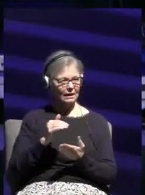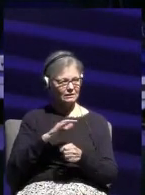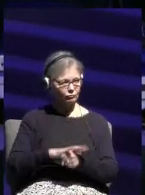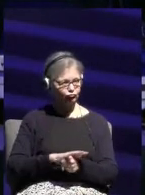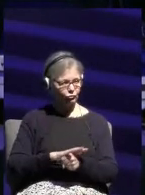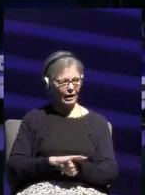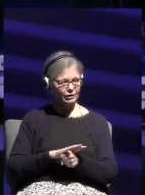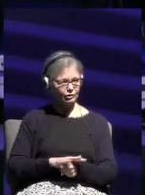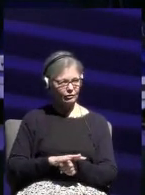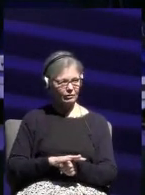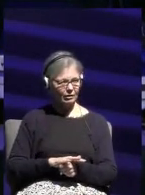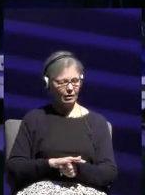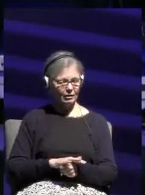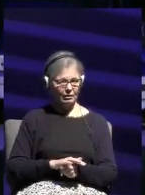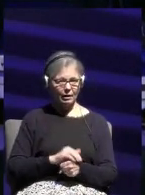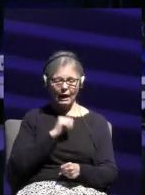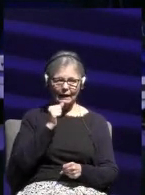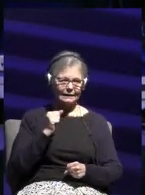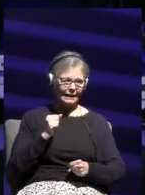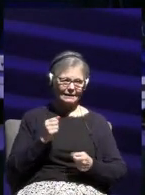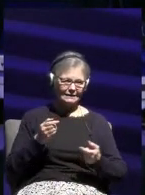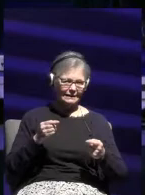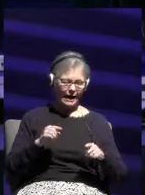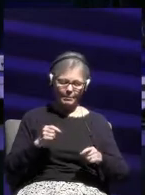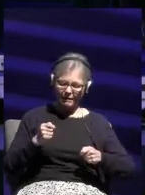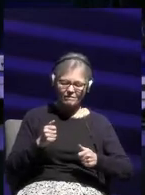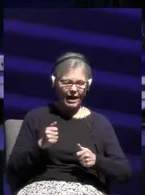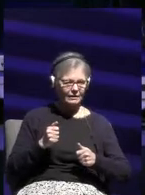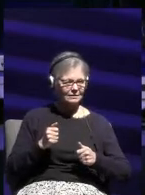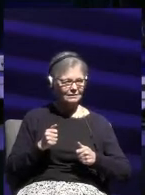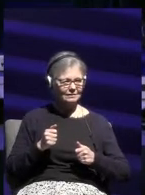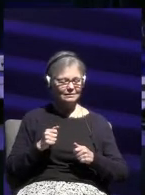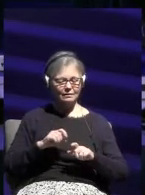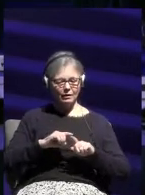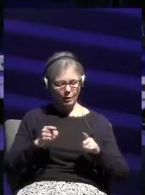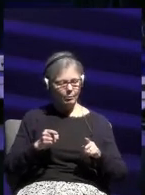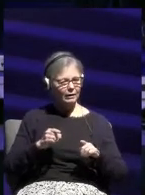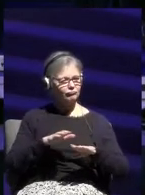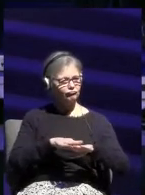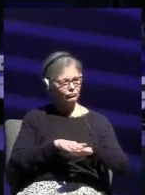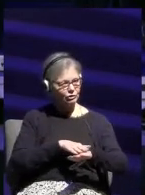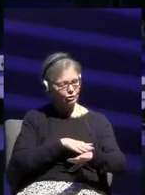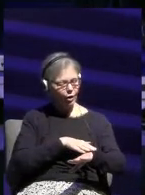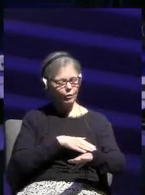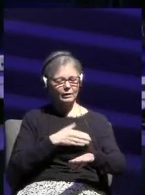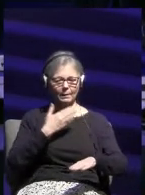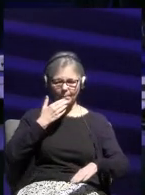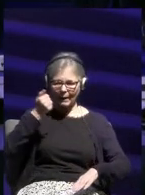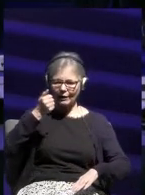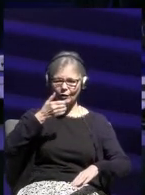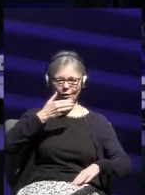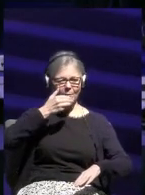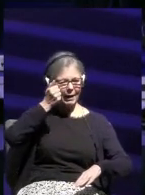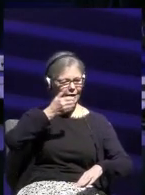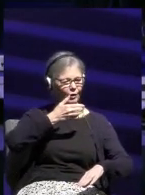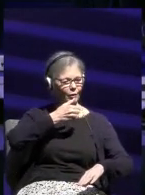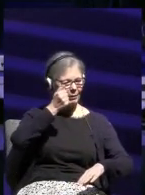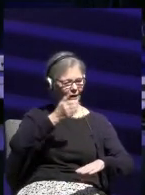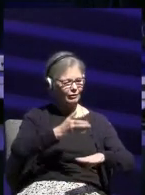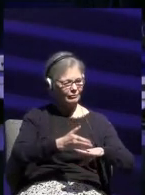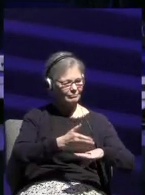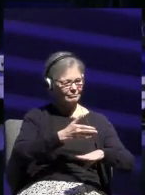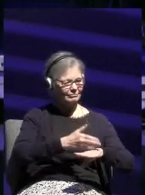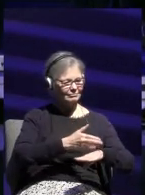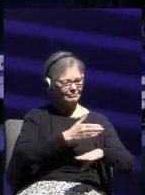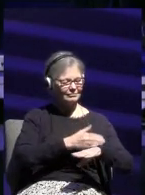relieved from us. It doesn't happen automatically. It doesn't happen in an instant. It happens as we develop that understanding